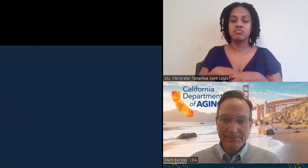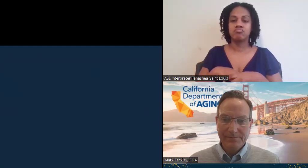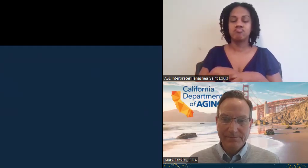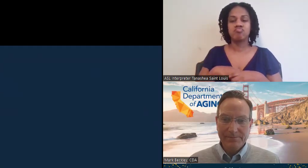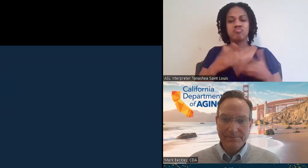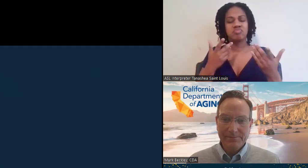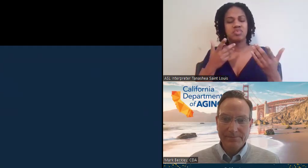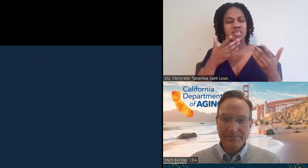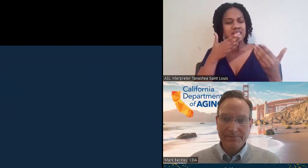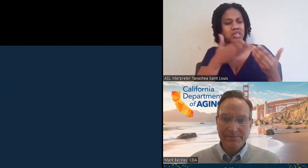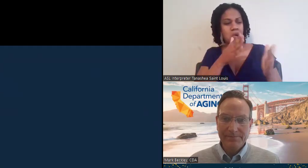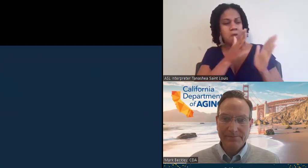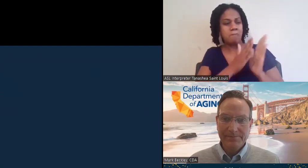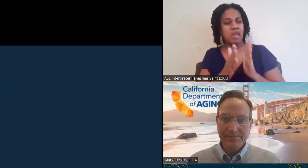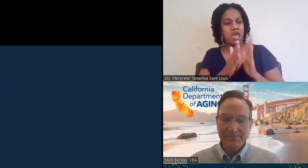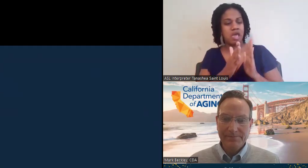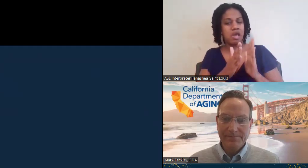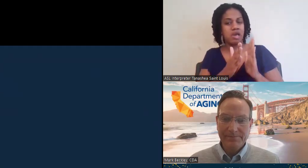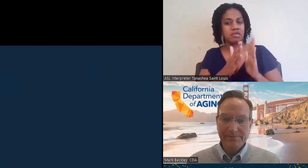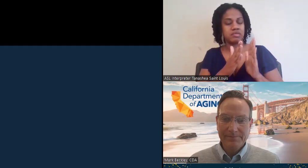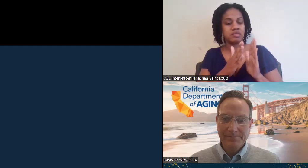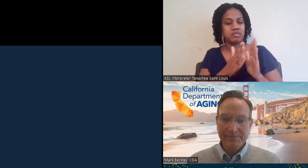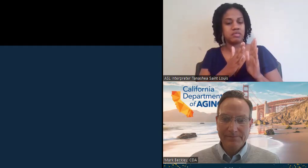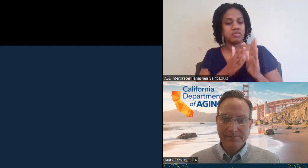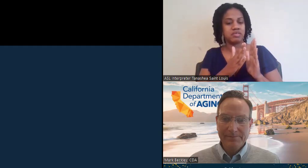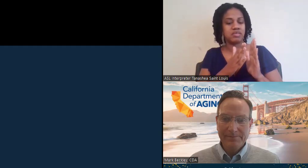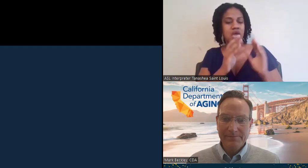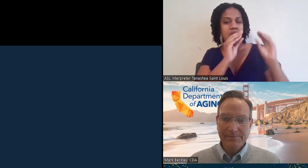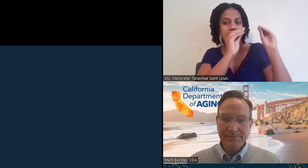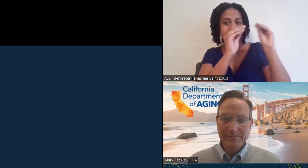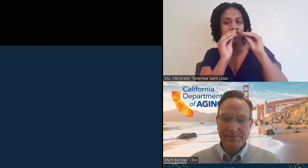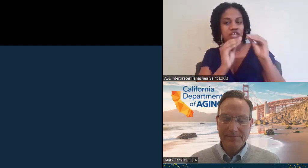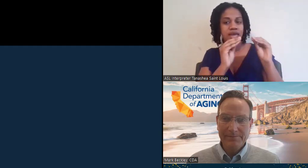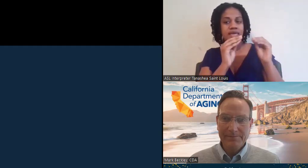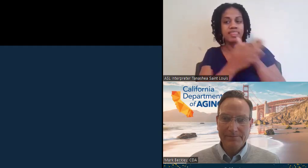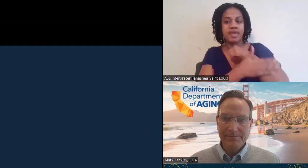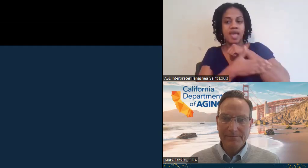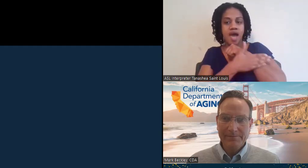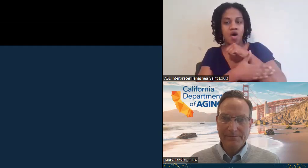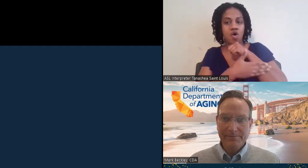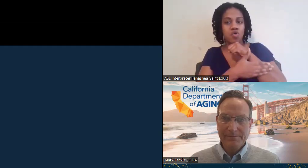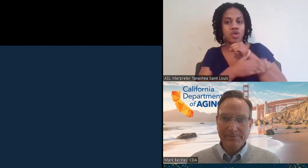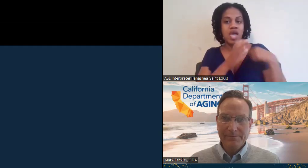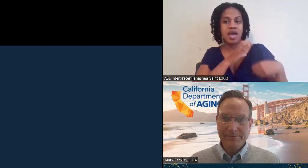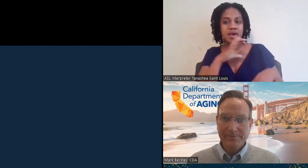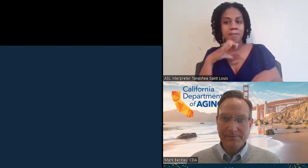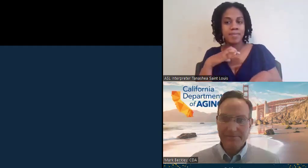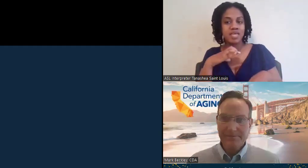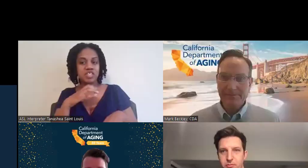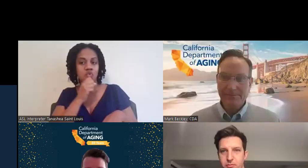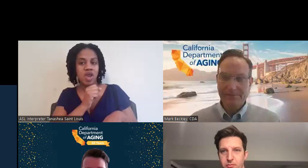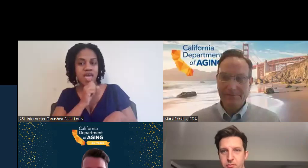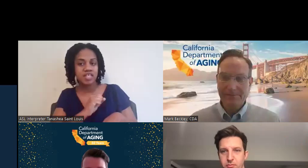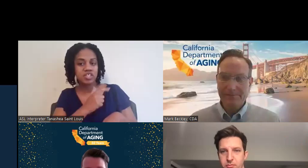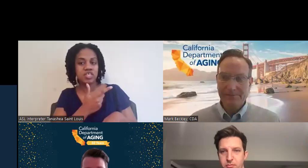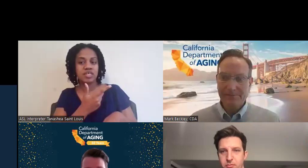there a plan to, I guess, educate the county commissions on aging